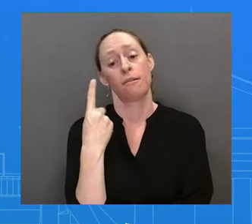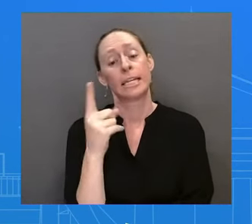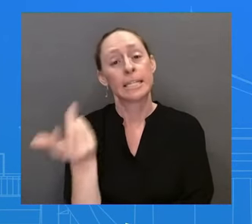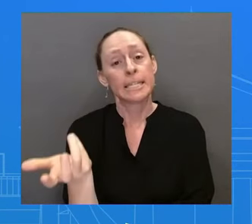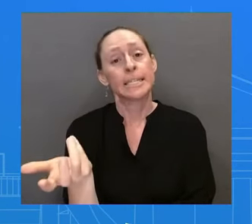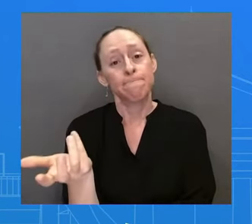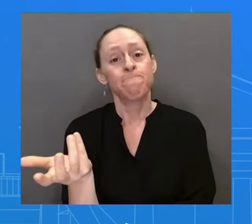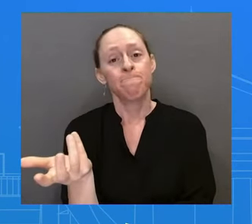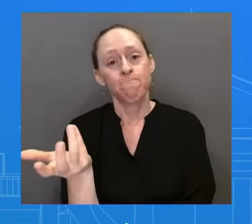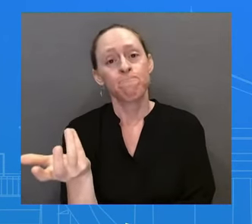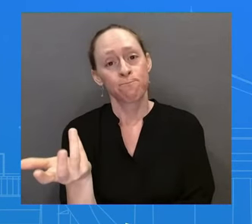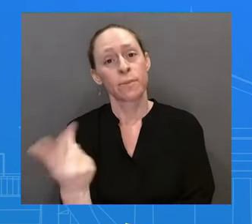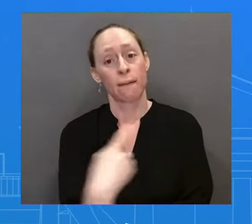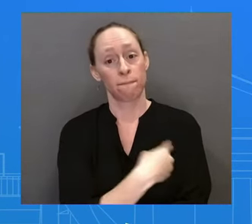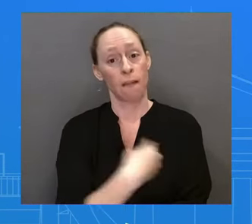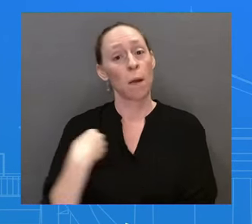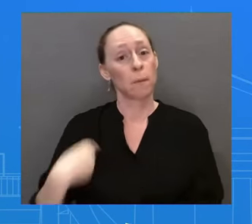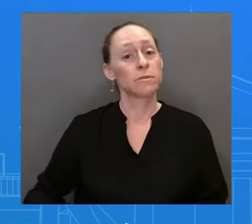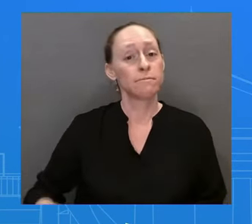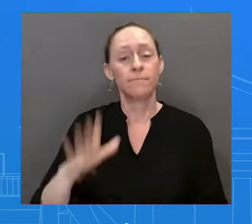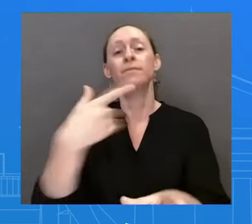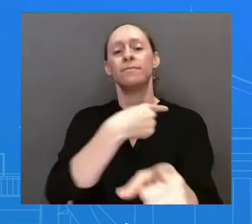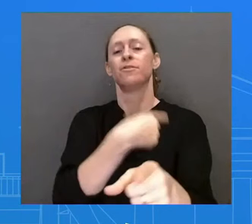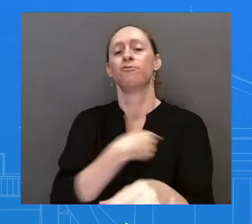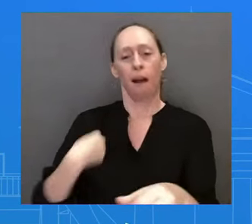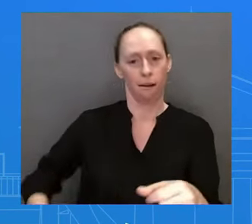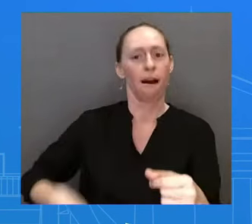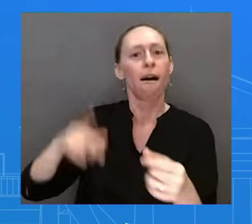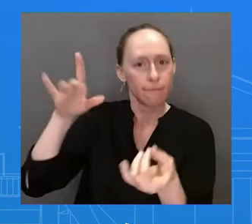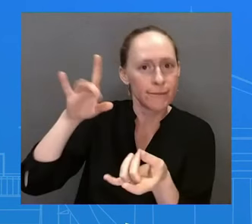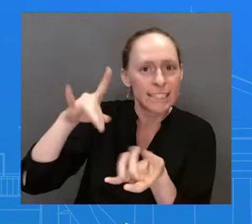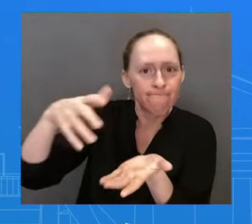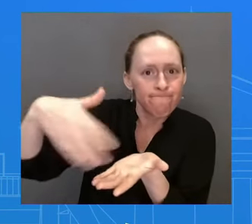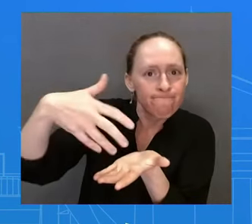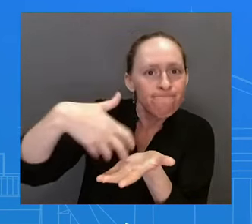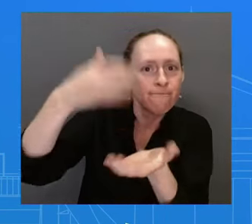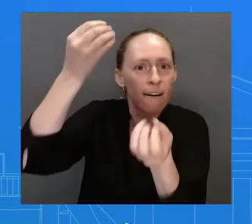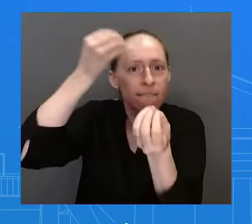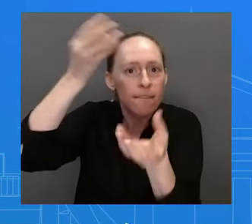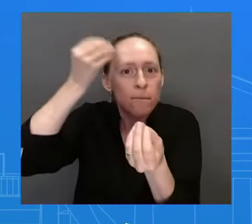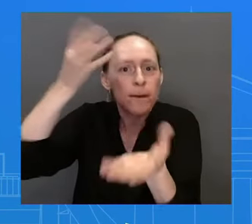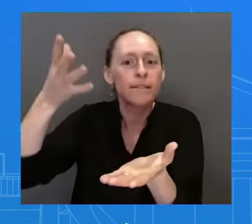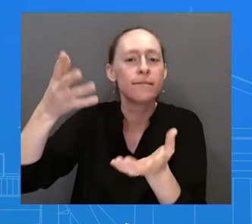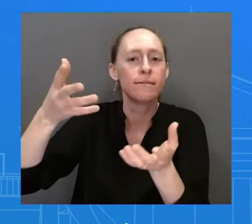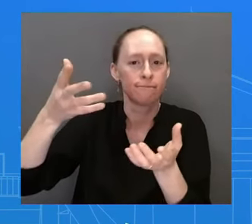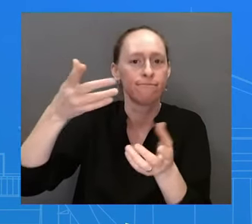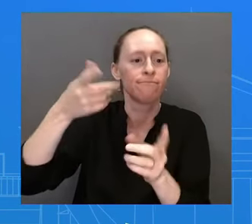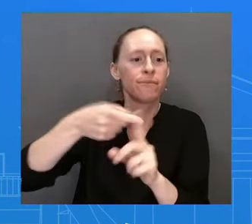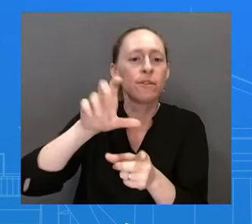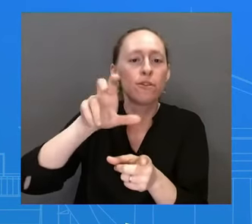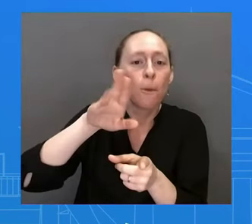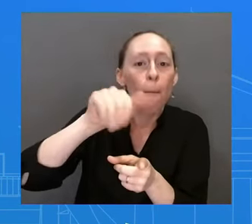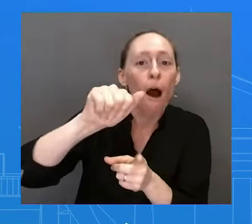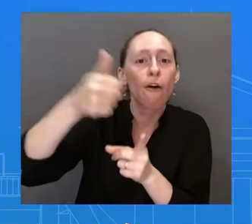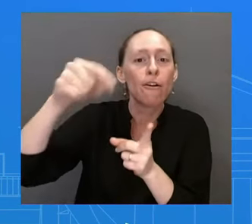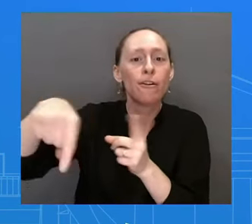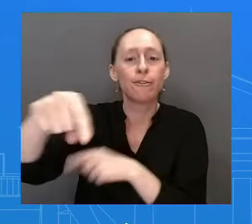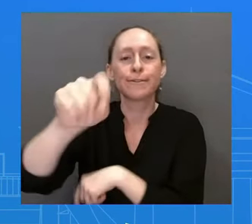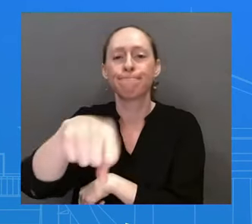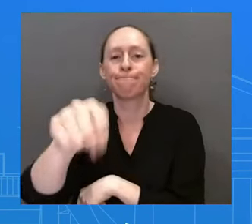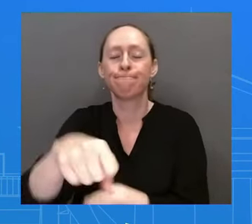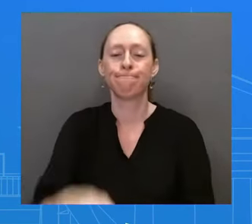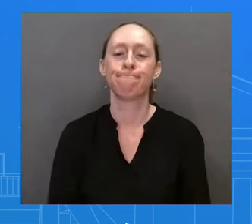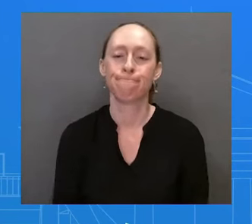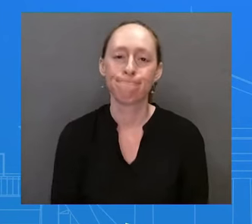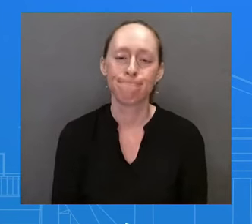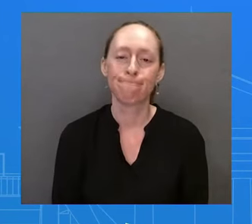elsewhere in the hemisphere. And that from day one, when we came in, we took this issue seriously. We've taken